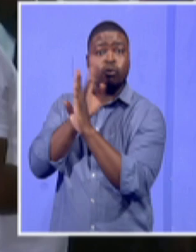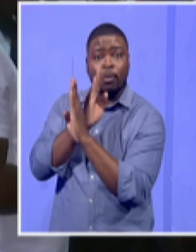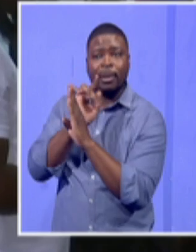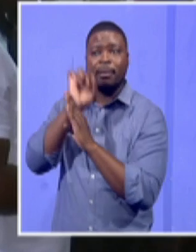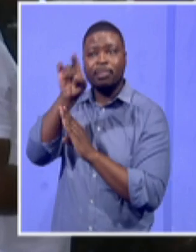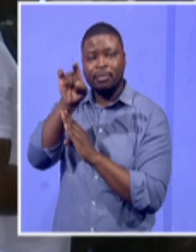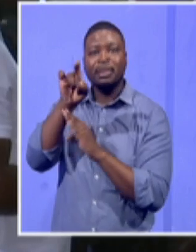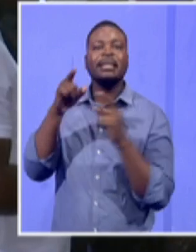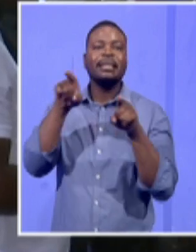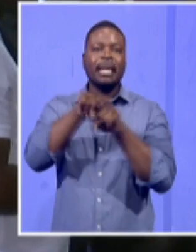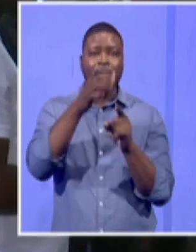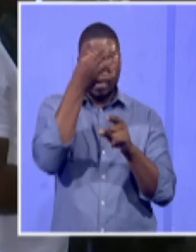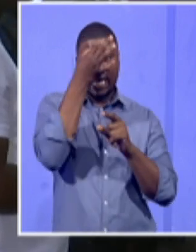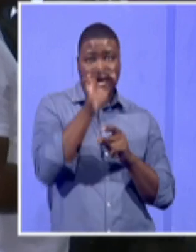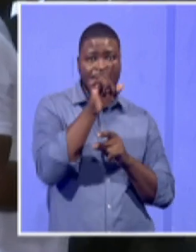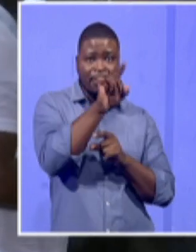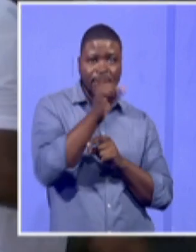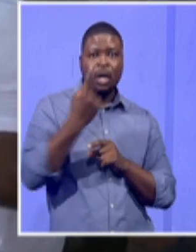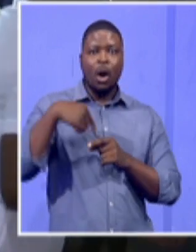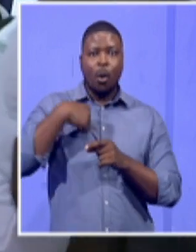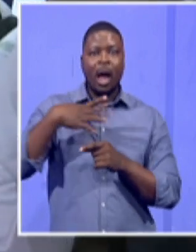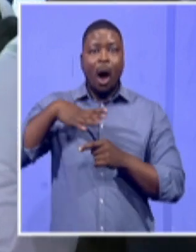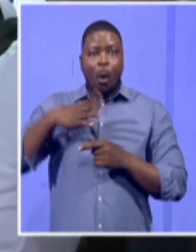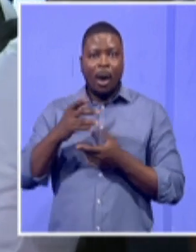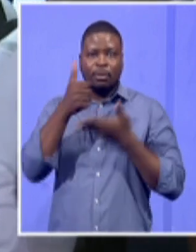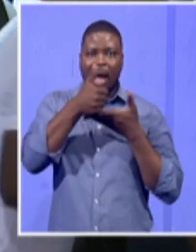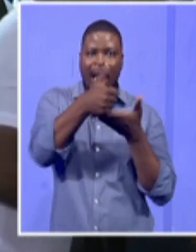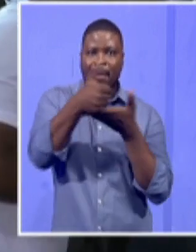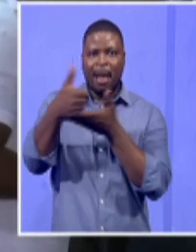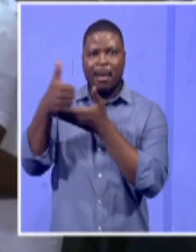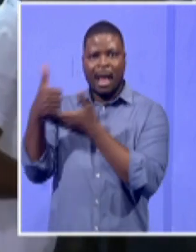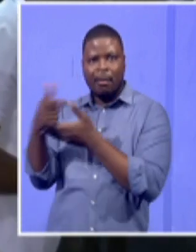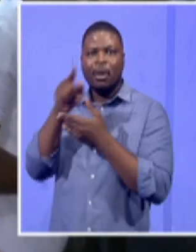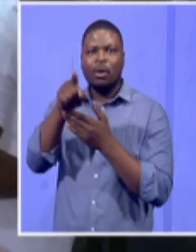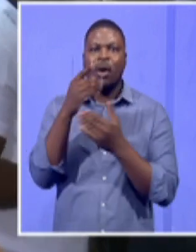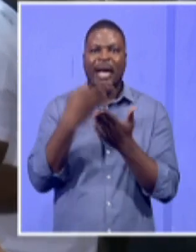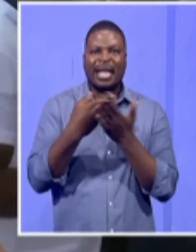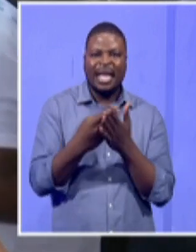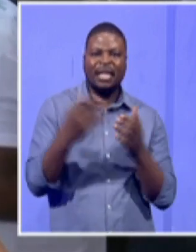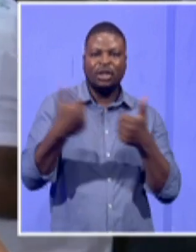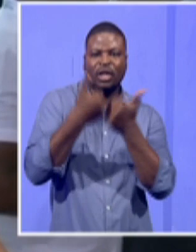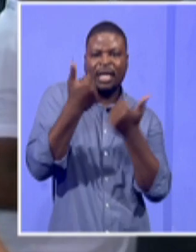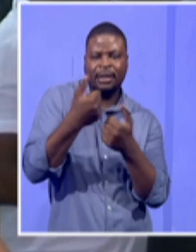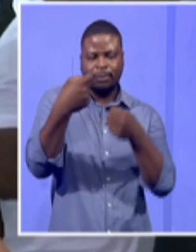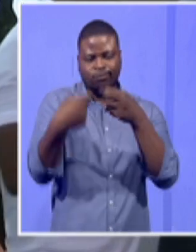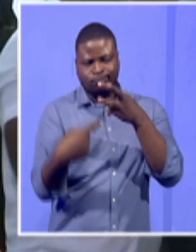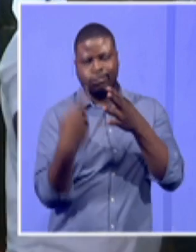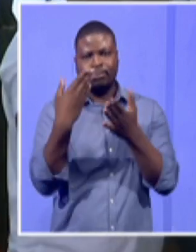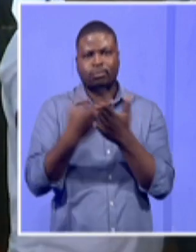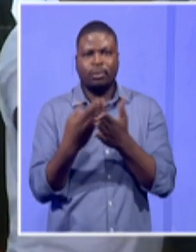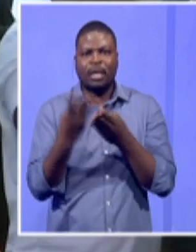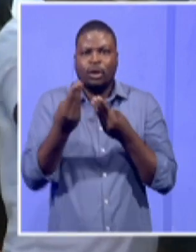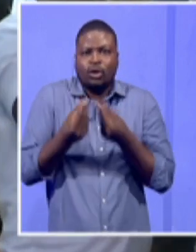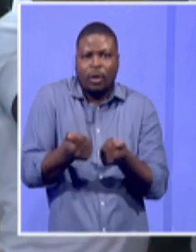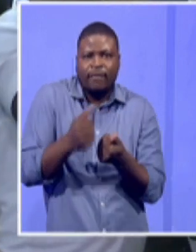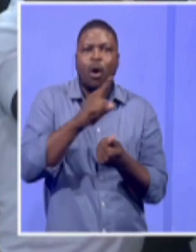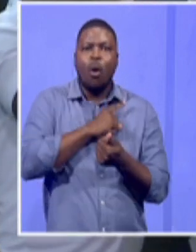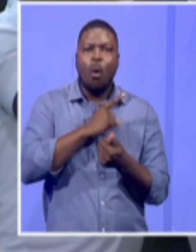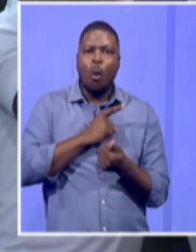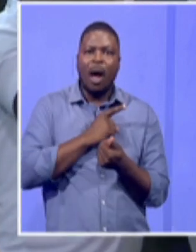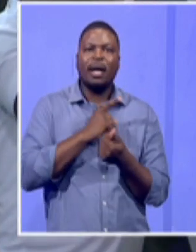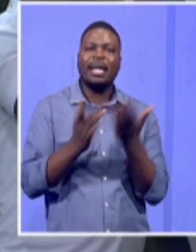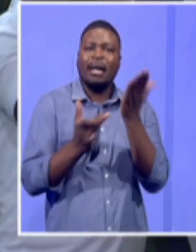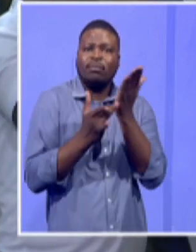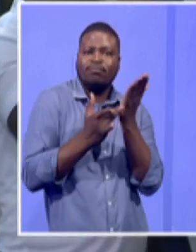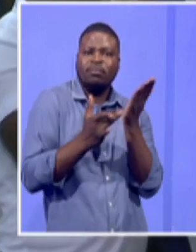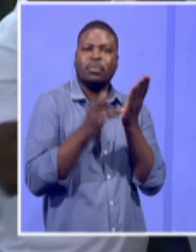need to seek for the solutions to address our challenges in the 21st century, not only in the continent, but across